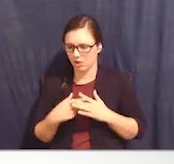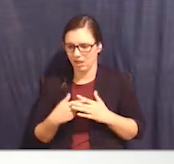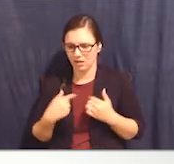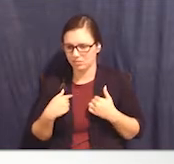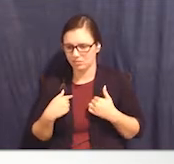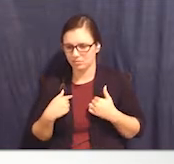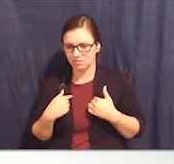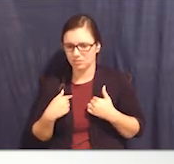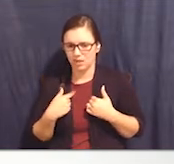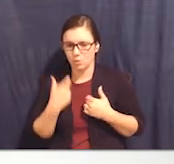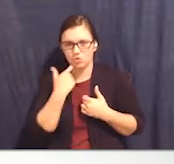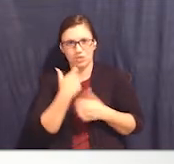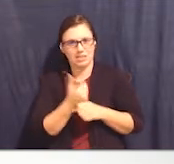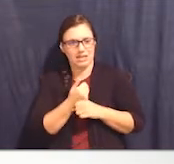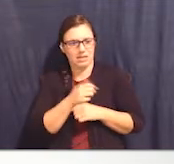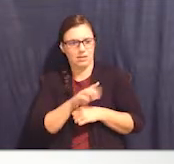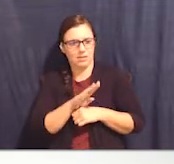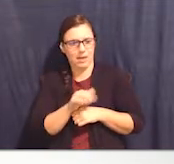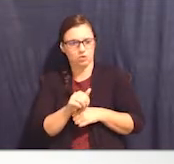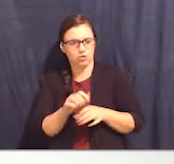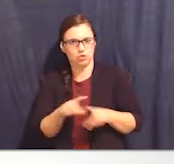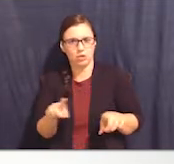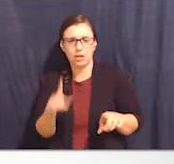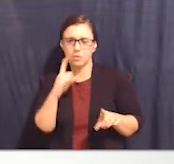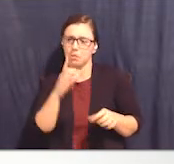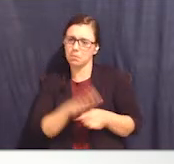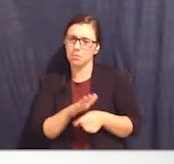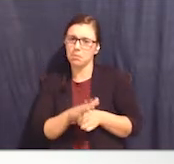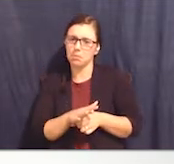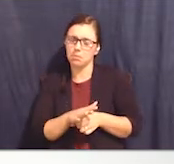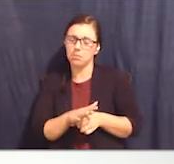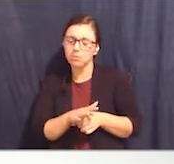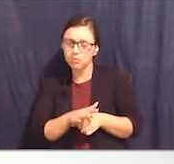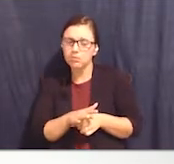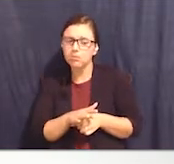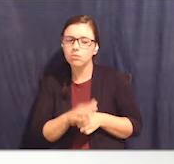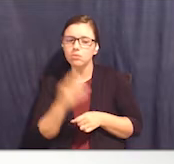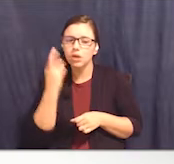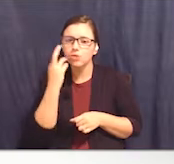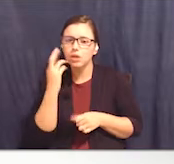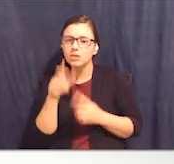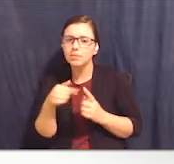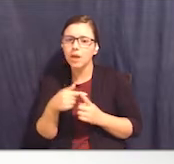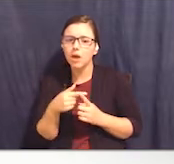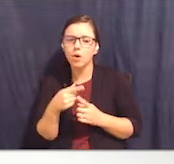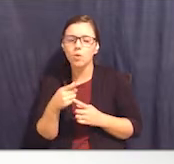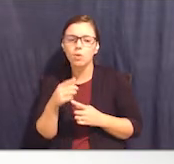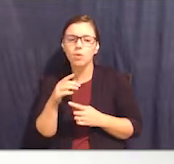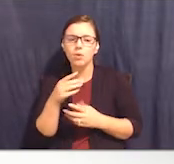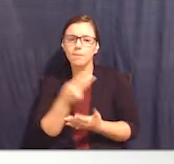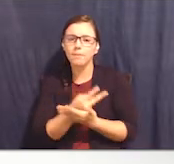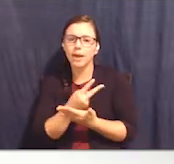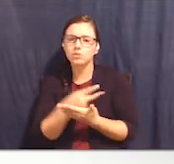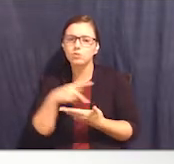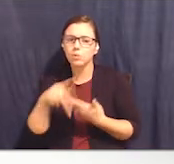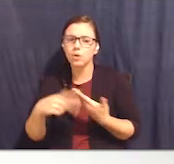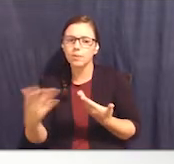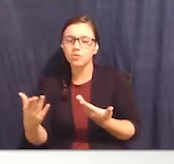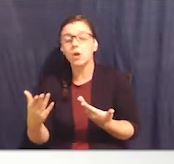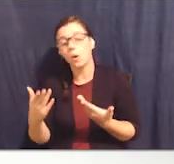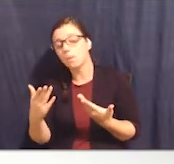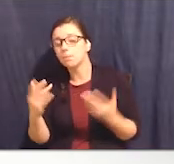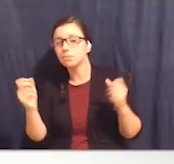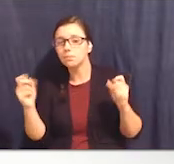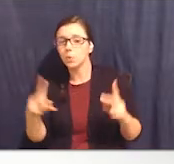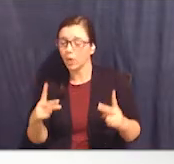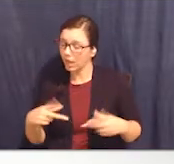I believe that at every campus, there's a champion. There is someone there that wants to see this happen. And